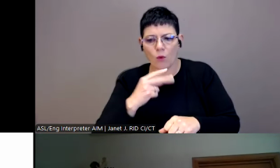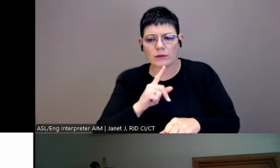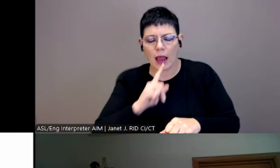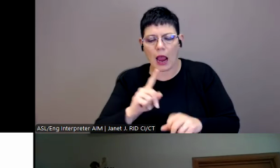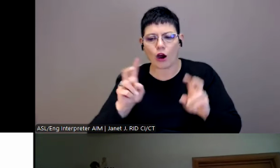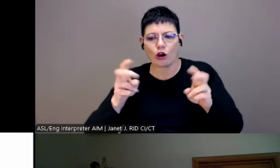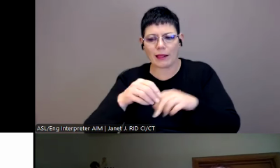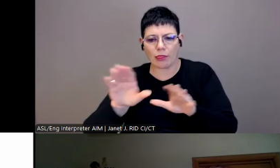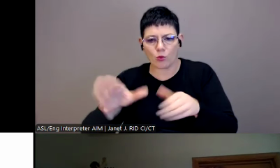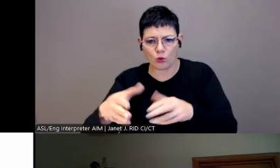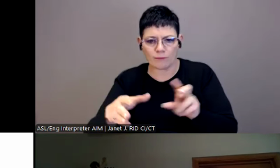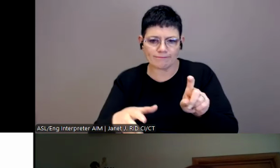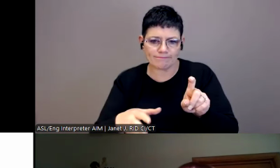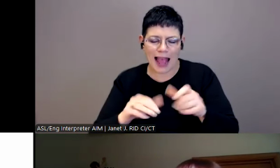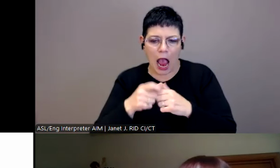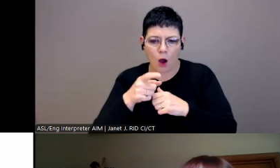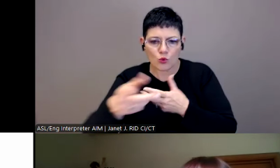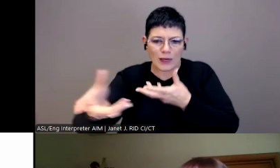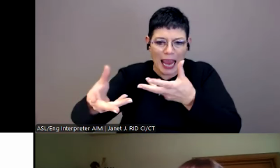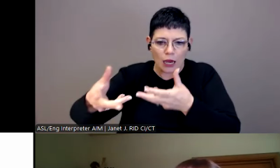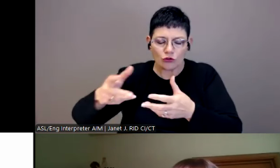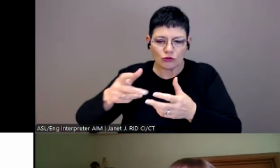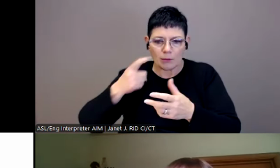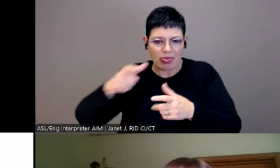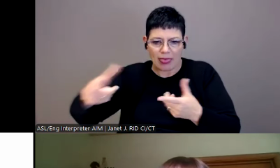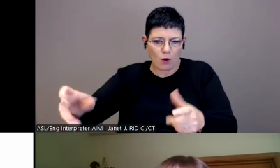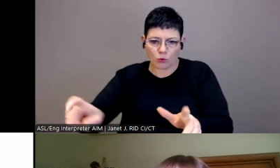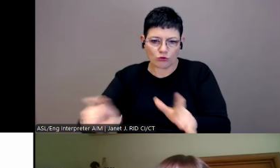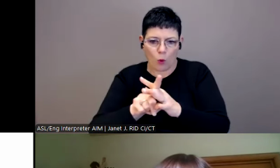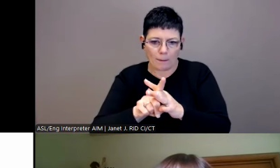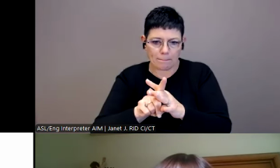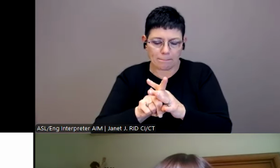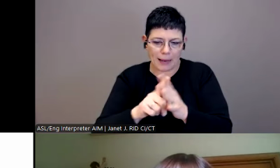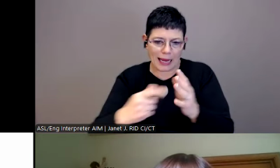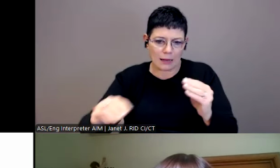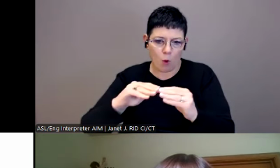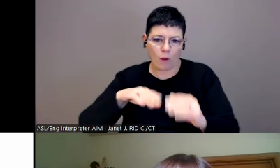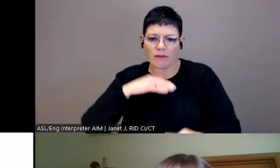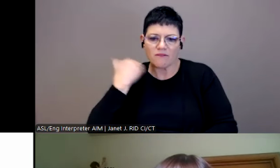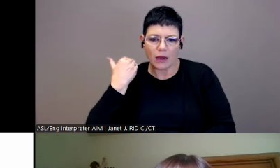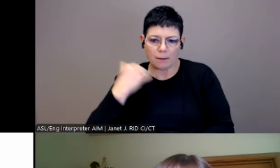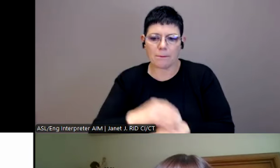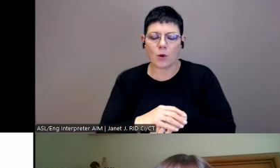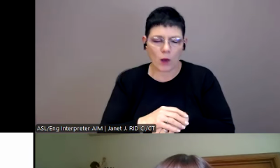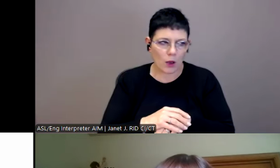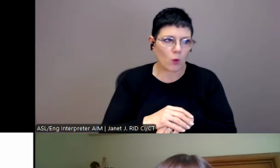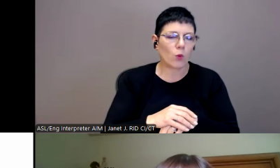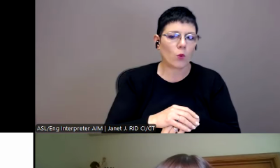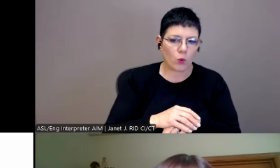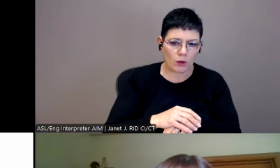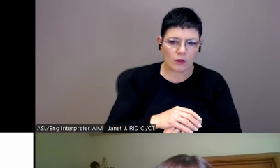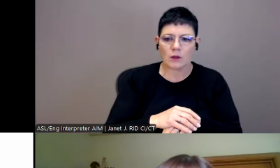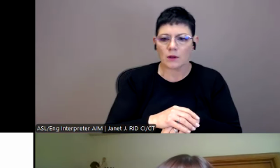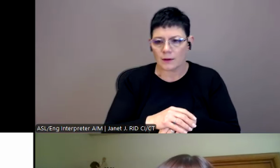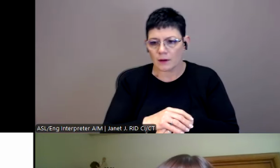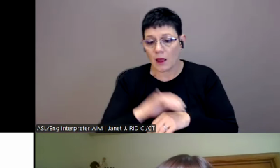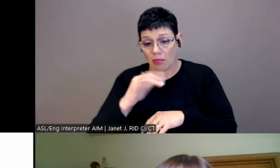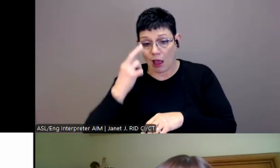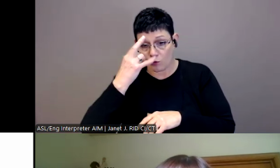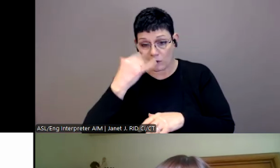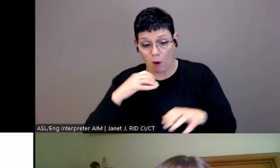in the room? Great question. Great question. Well, that's sort of like the reason we do